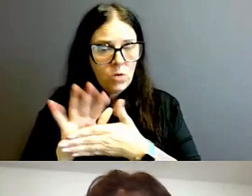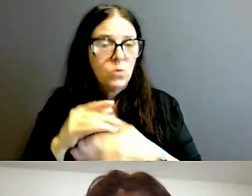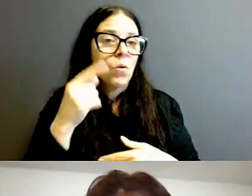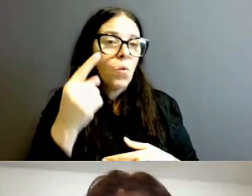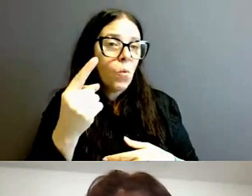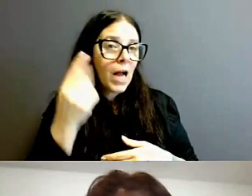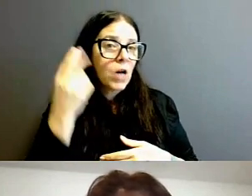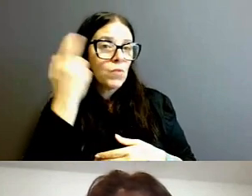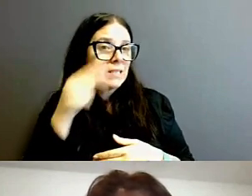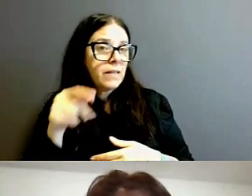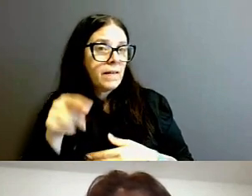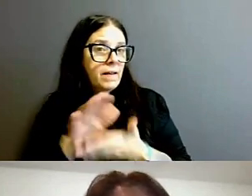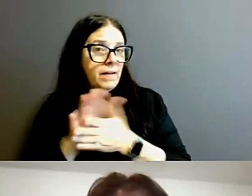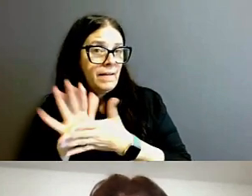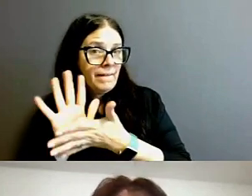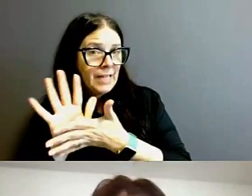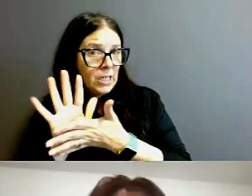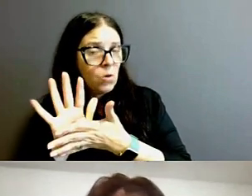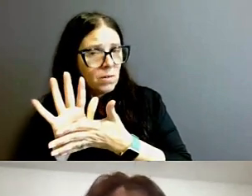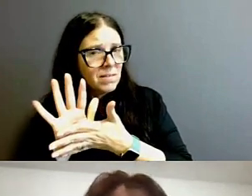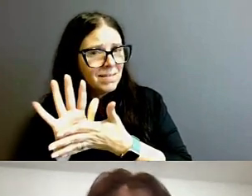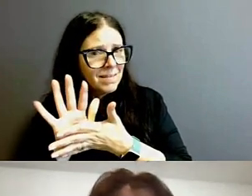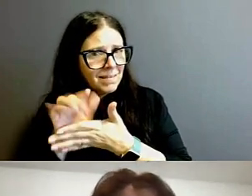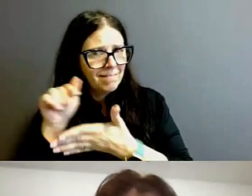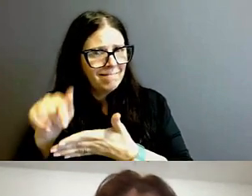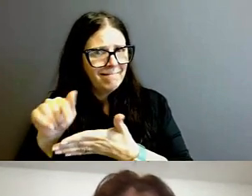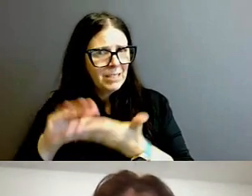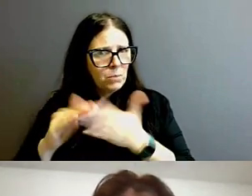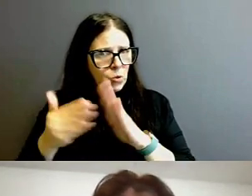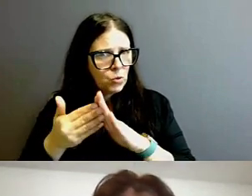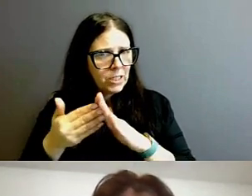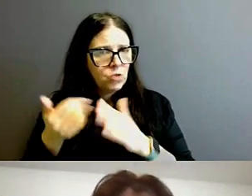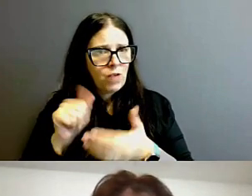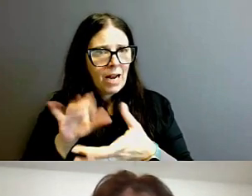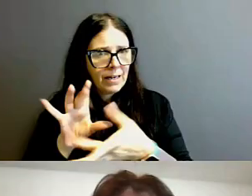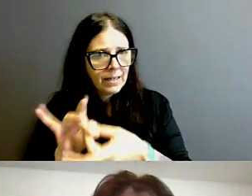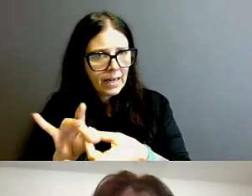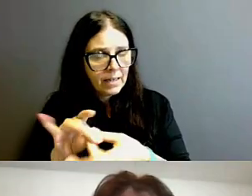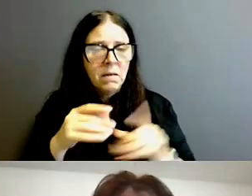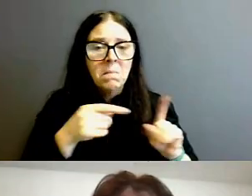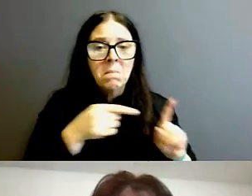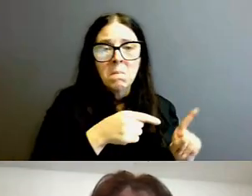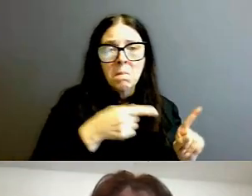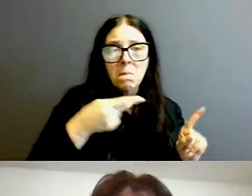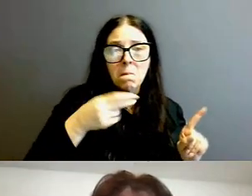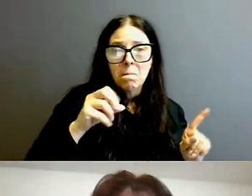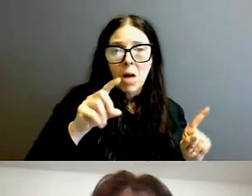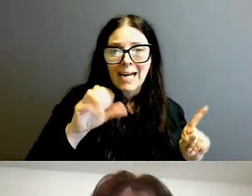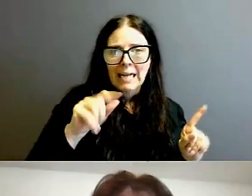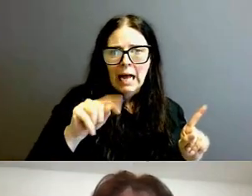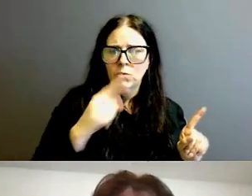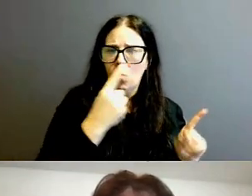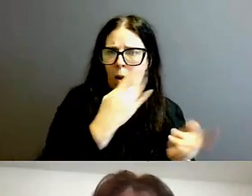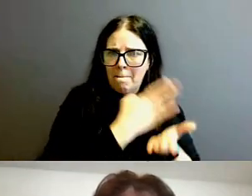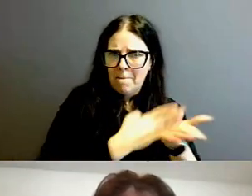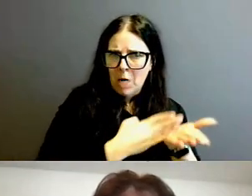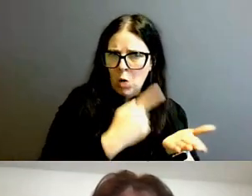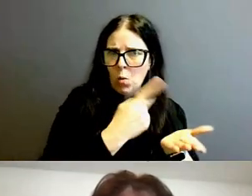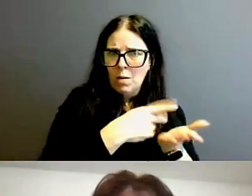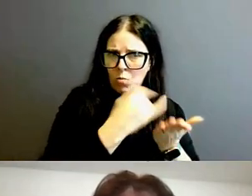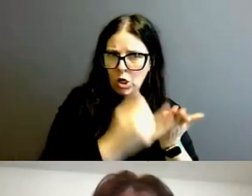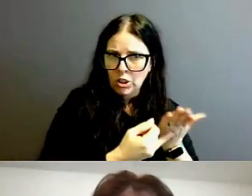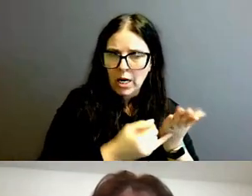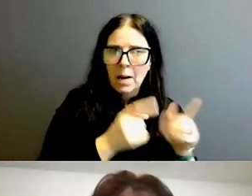the videos is again because we're trying to reach out to the community, we're trying to connect. And the podcast is one package, it's a project, but